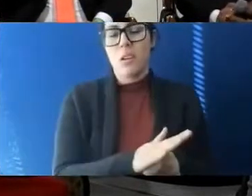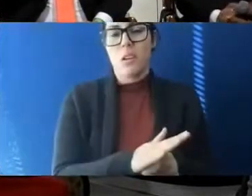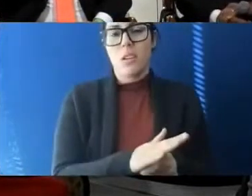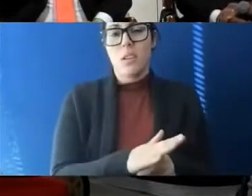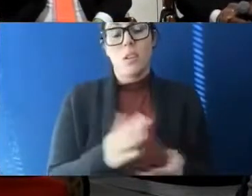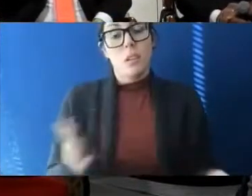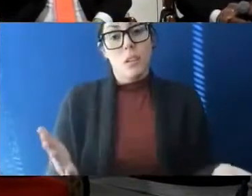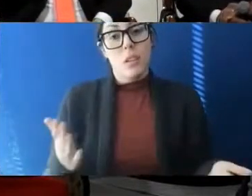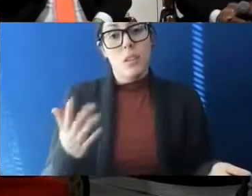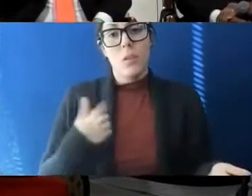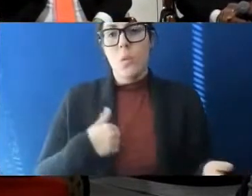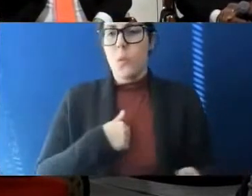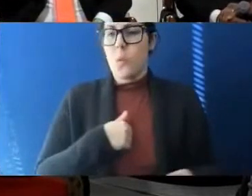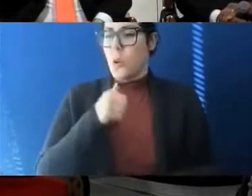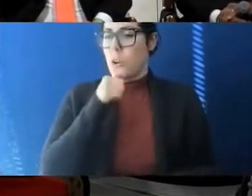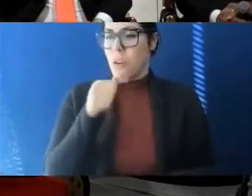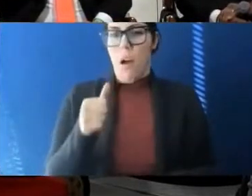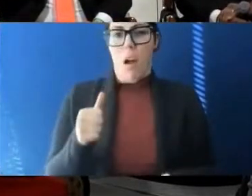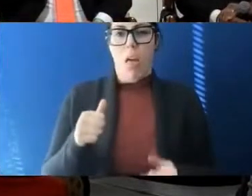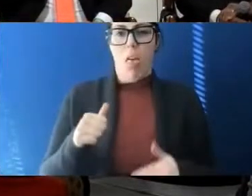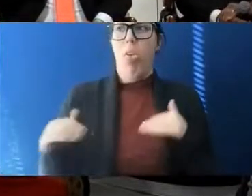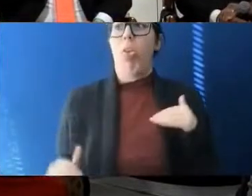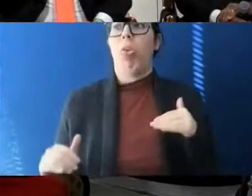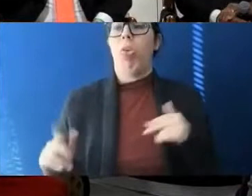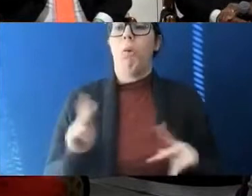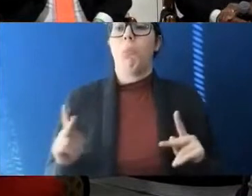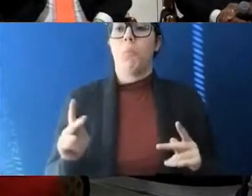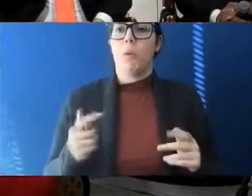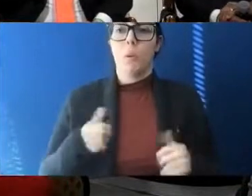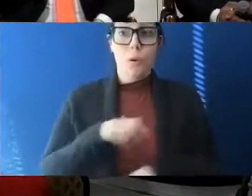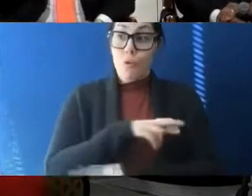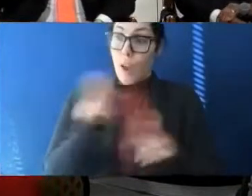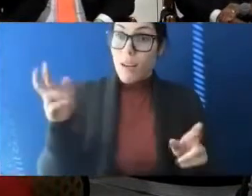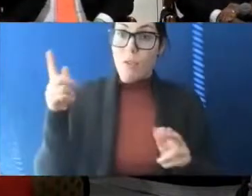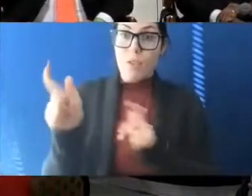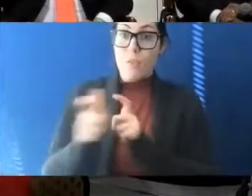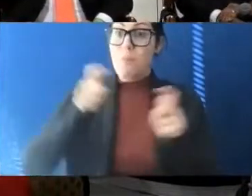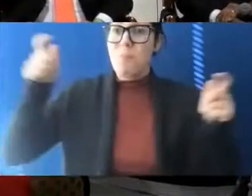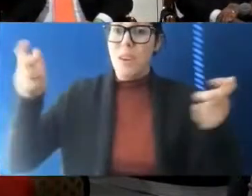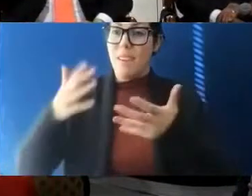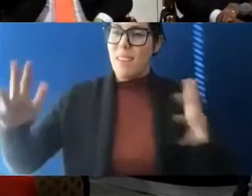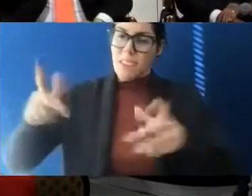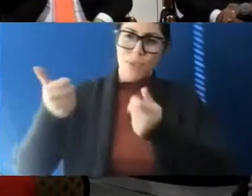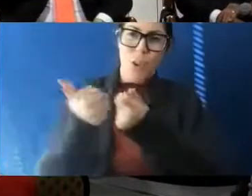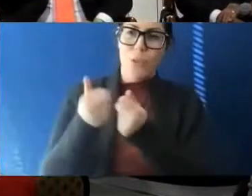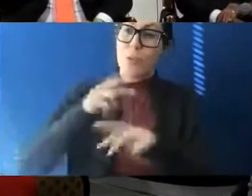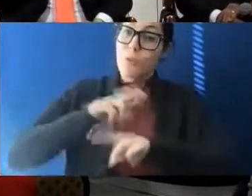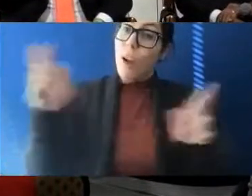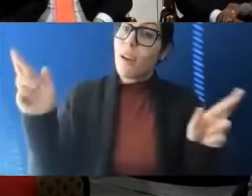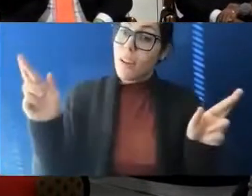not that we are less or we're not ready for the big scenario. We are. We are ready, so just give us the opportunity.